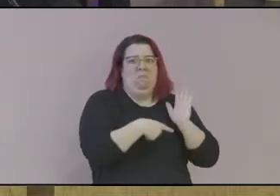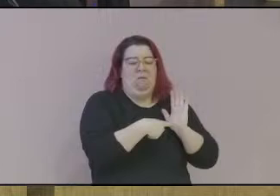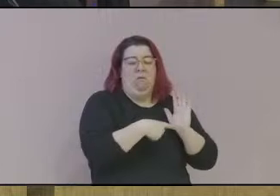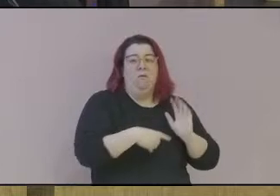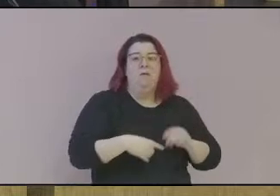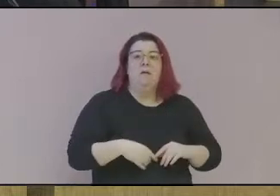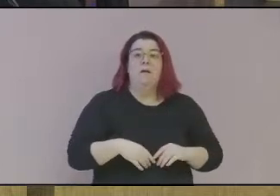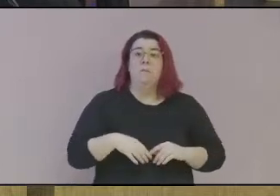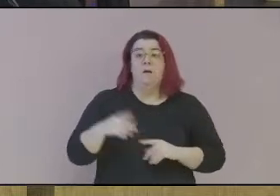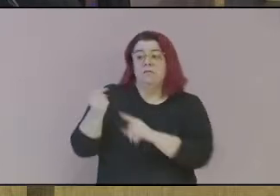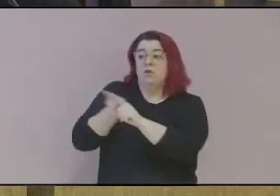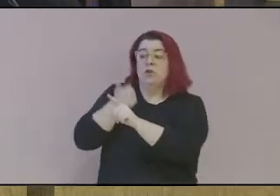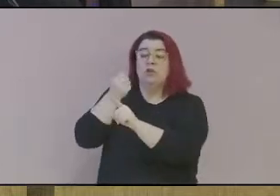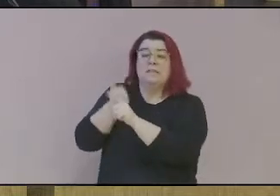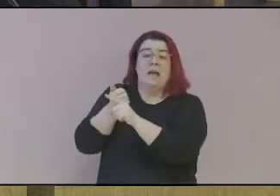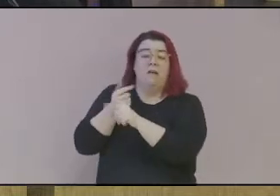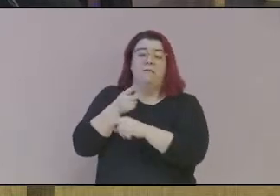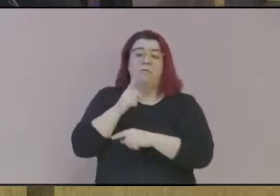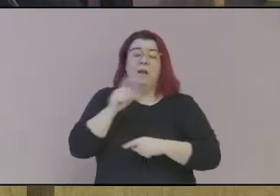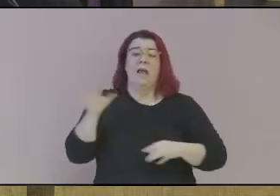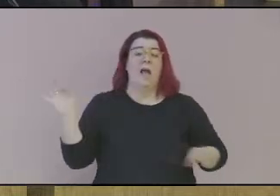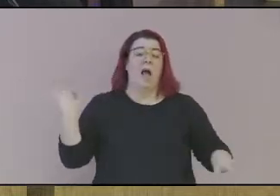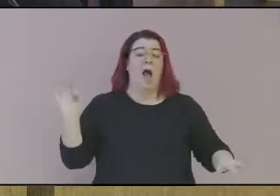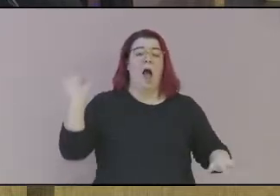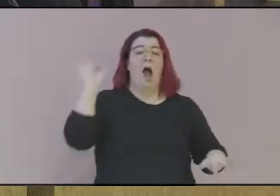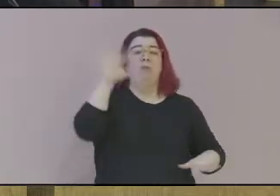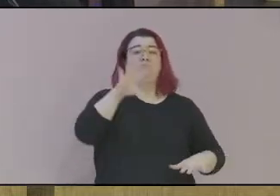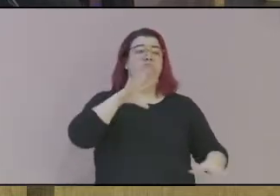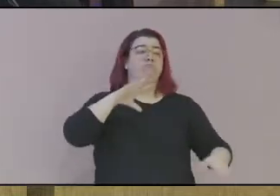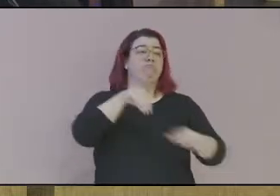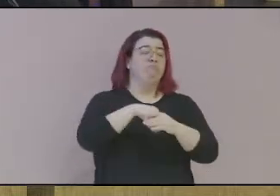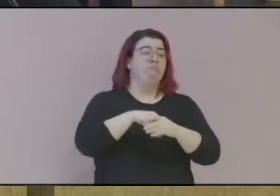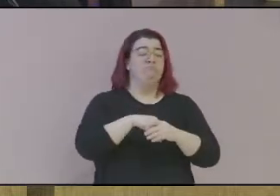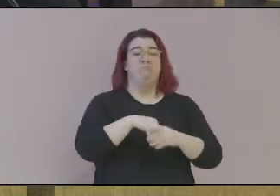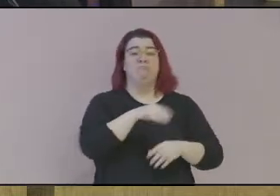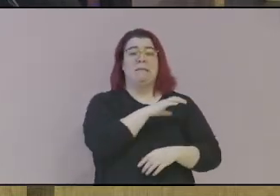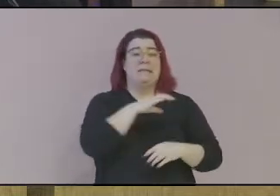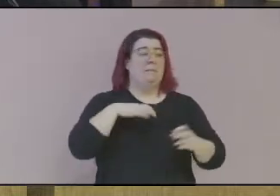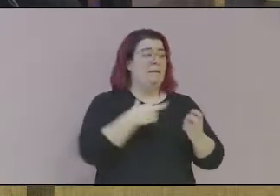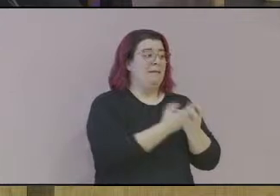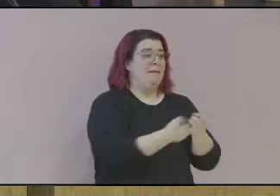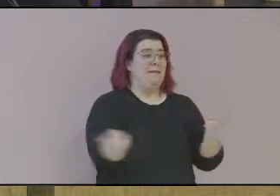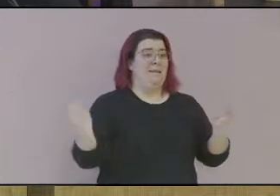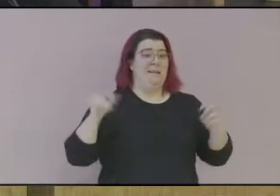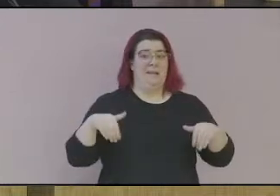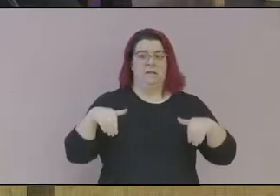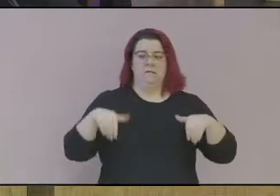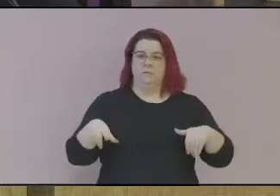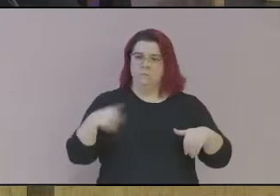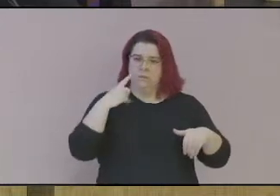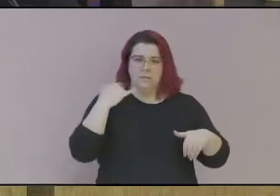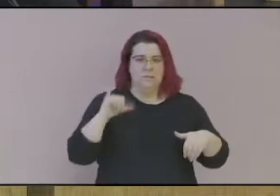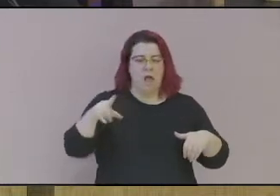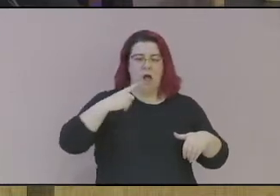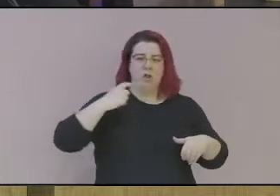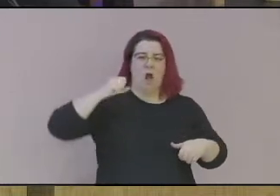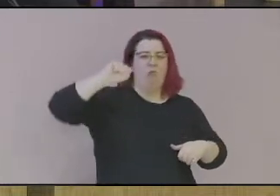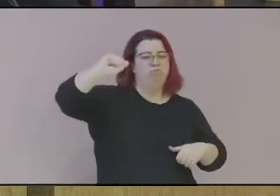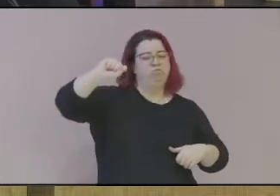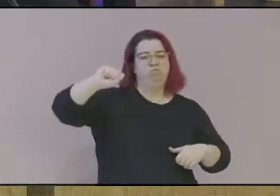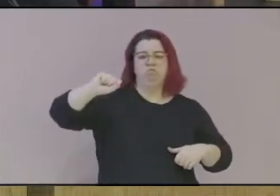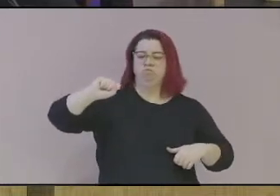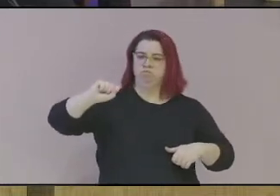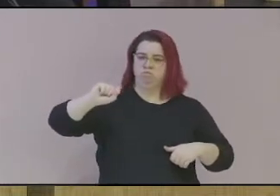of alone on the committee at that moment. She had a very strong personality and strong voice, but her perspective